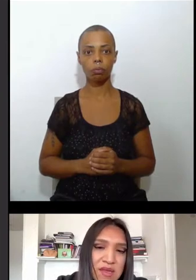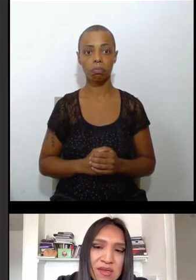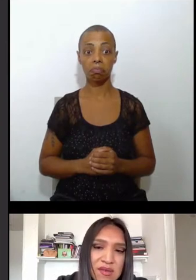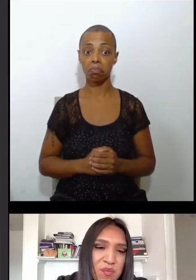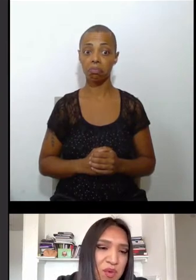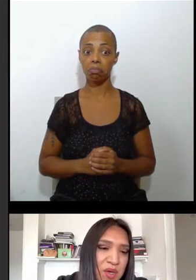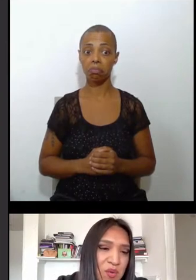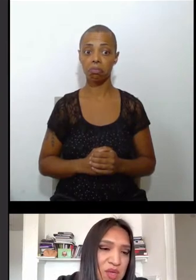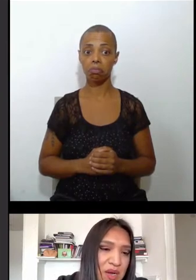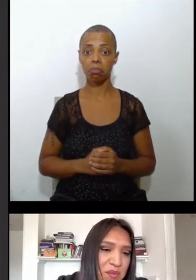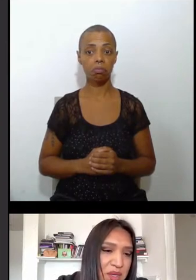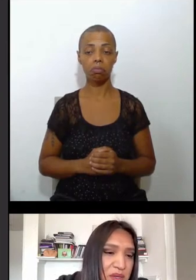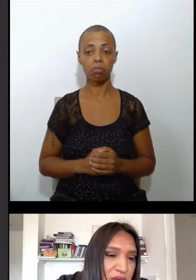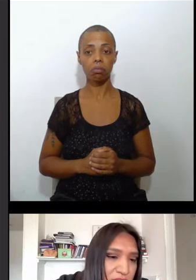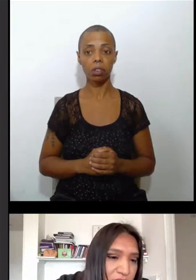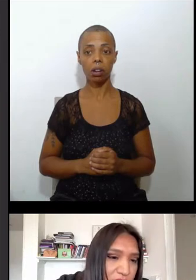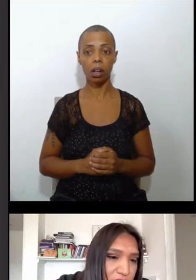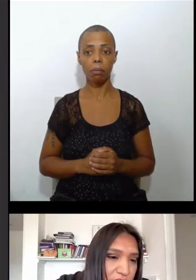foreign